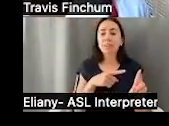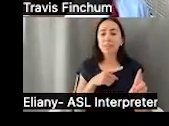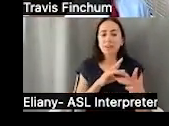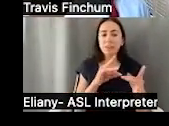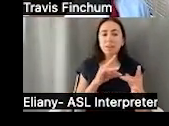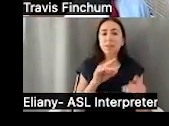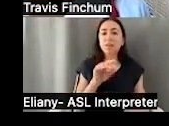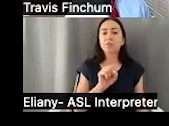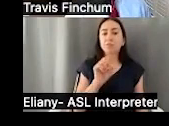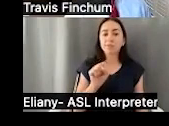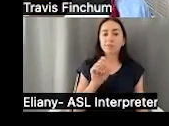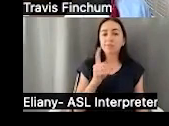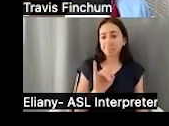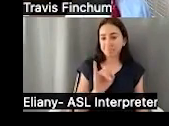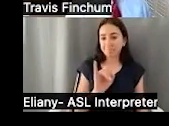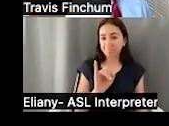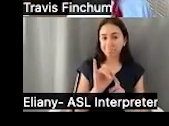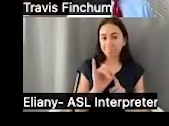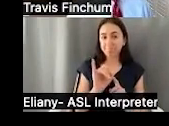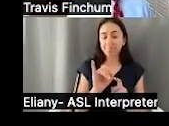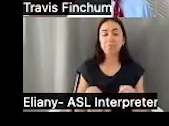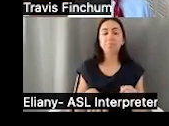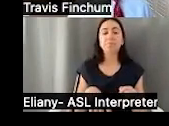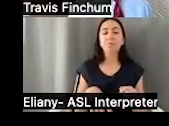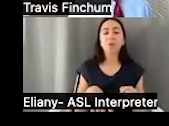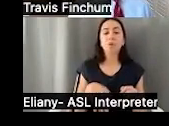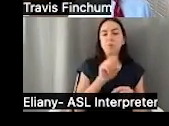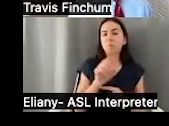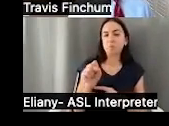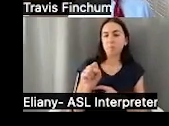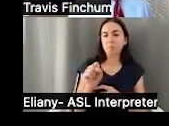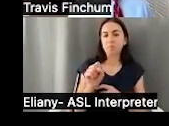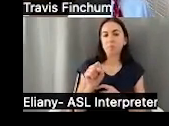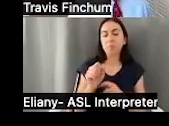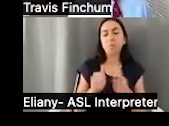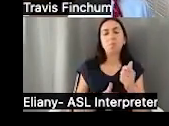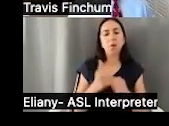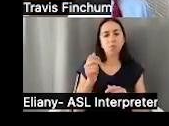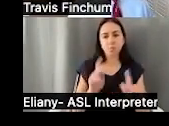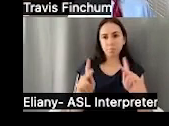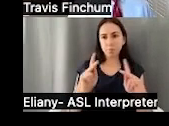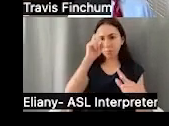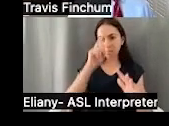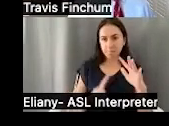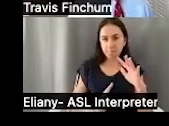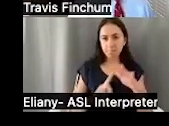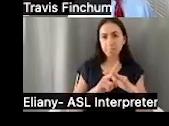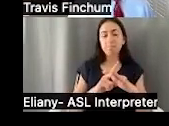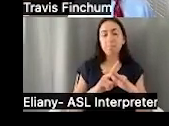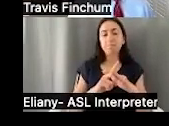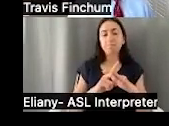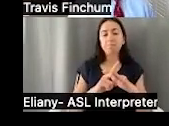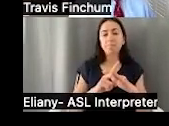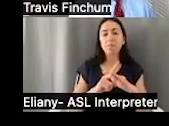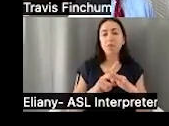Social Security benefits. When we mention Social Security to most families, the first thing that comes to mind is